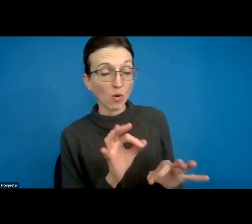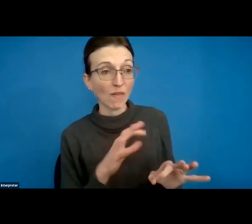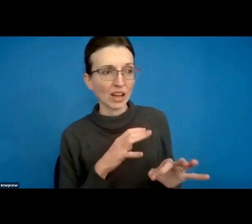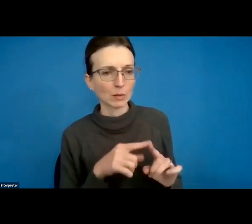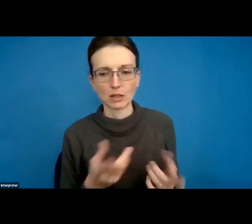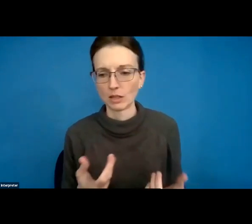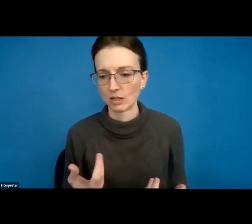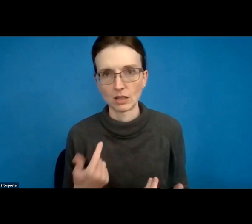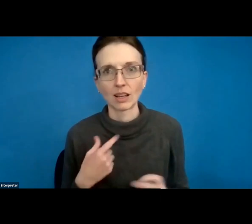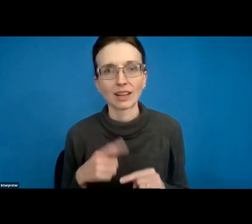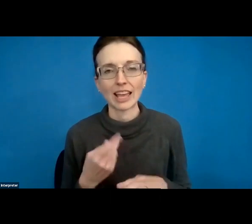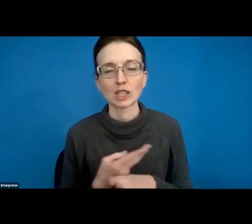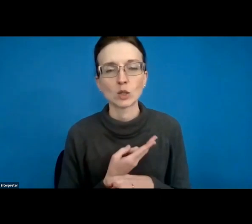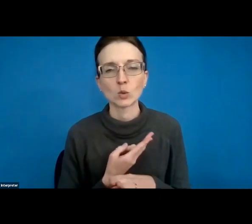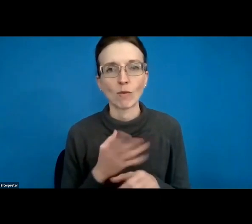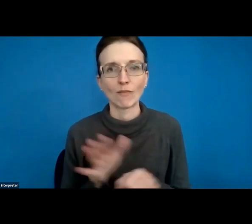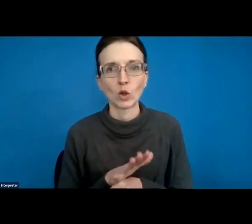getting